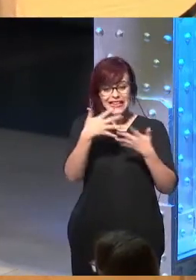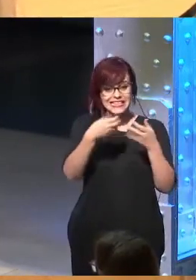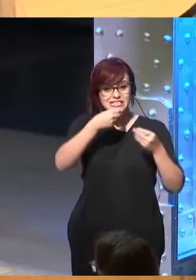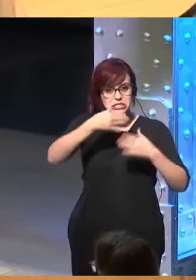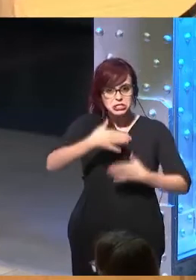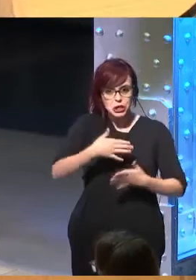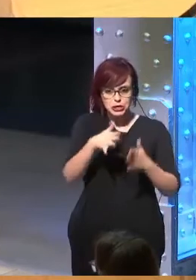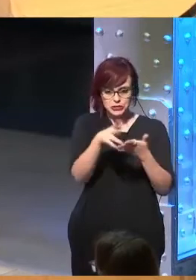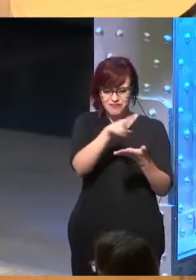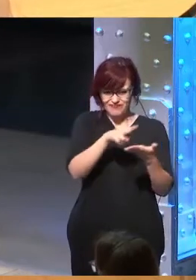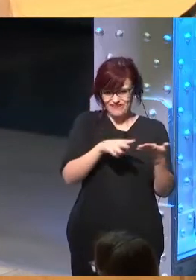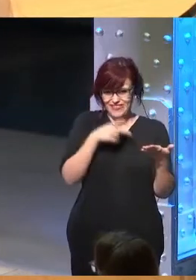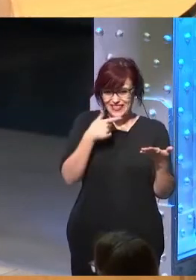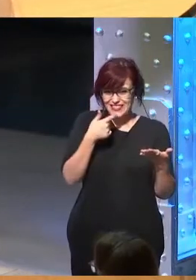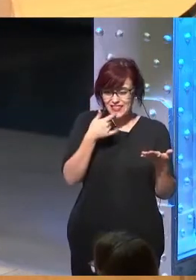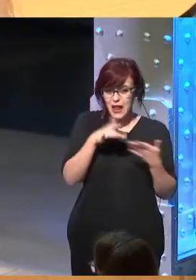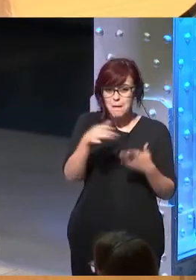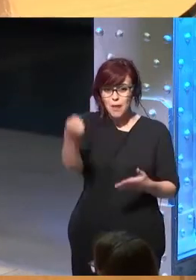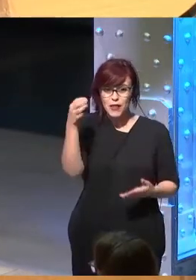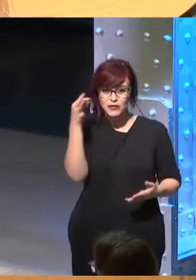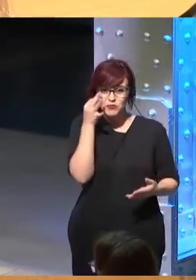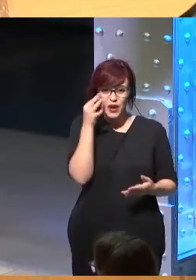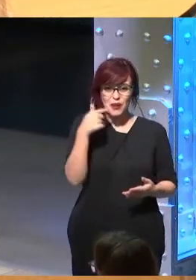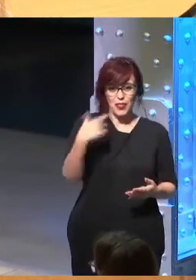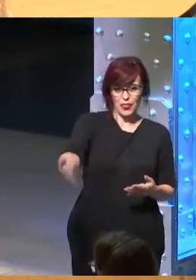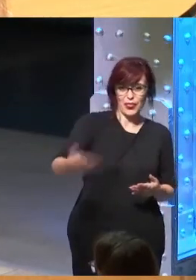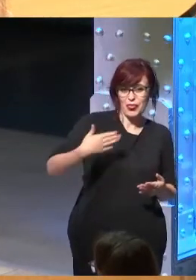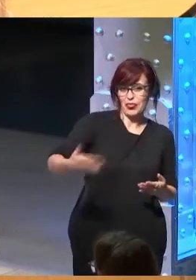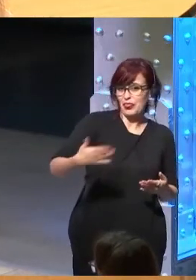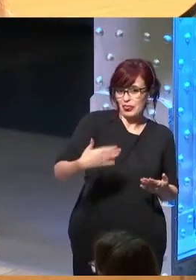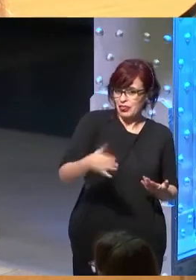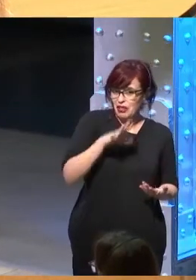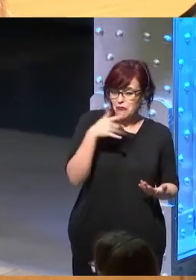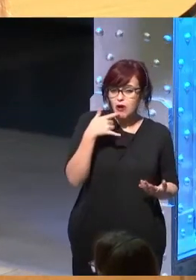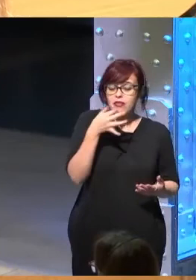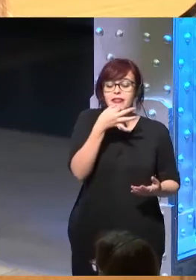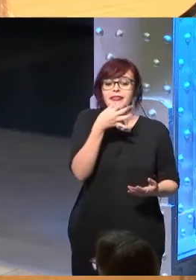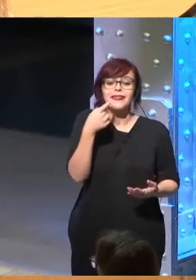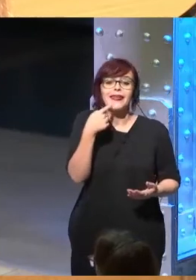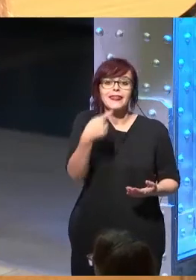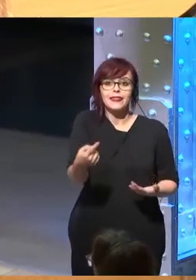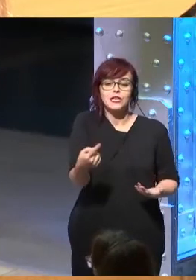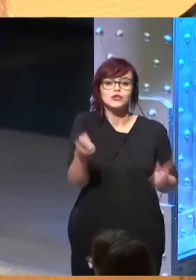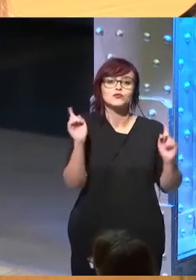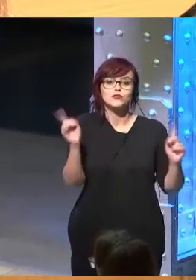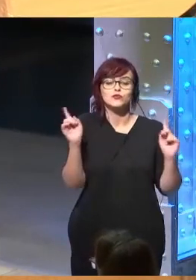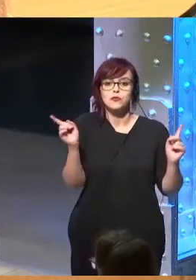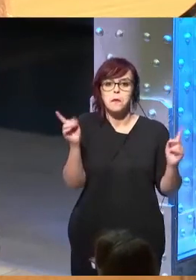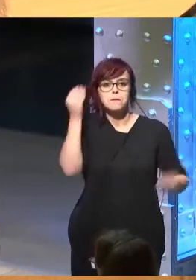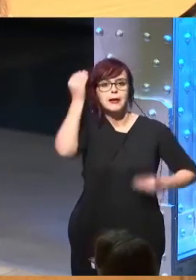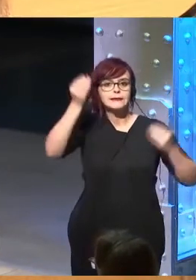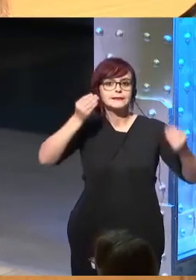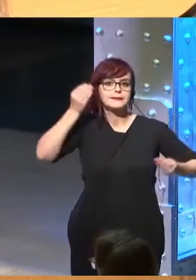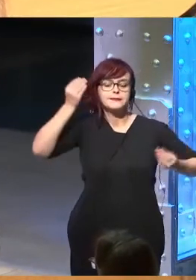power. It ends with, in a sense, a woman being divided up in an erotic scene of